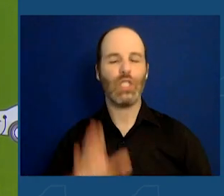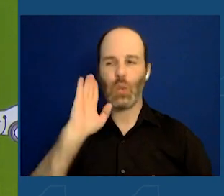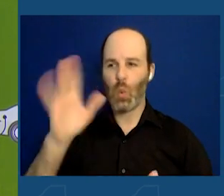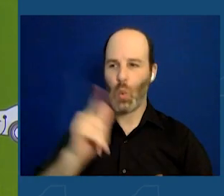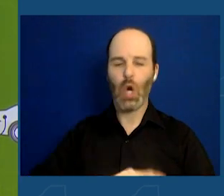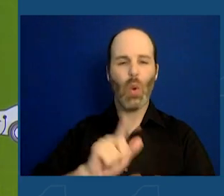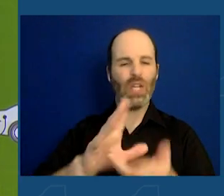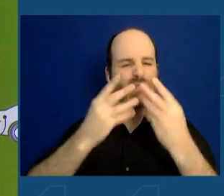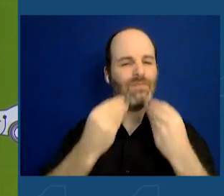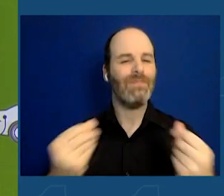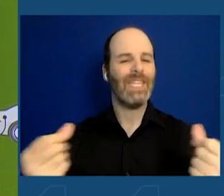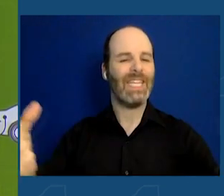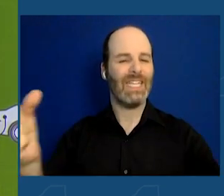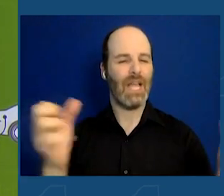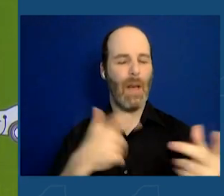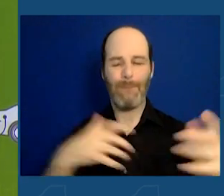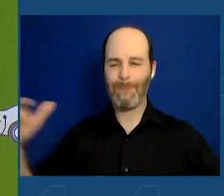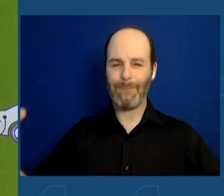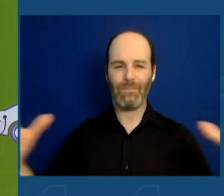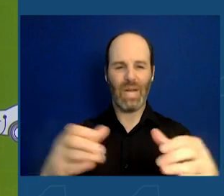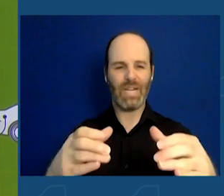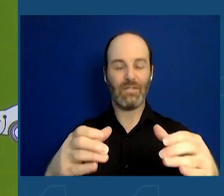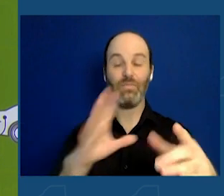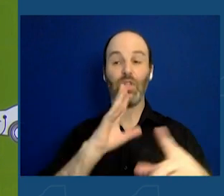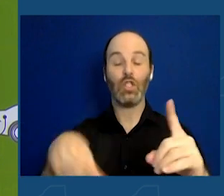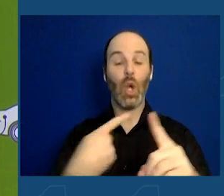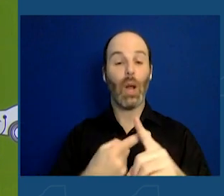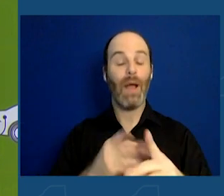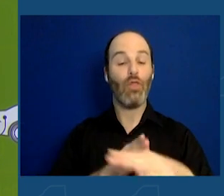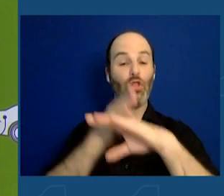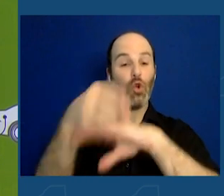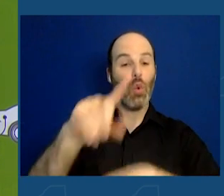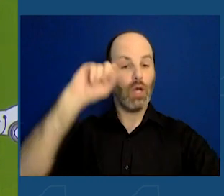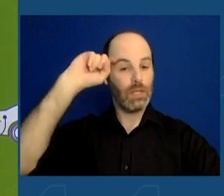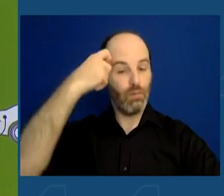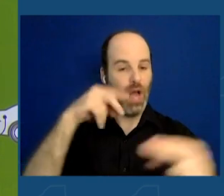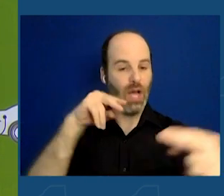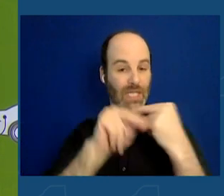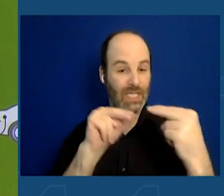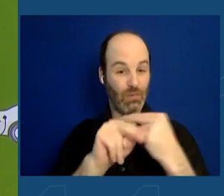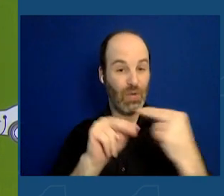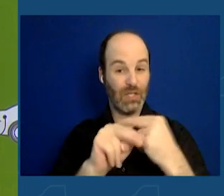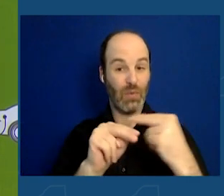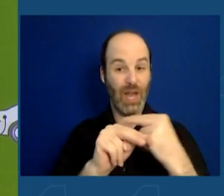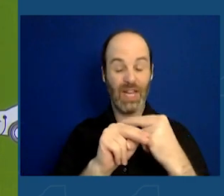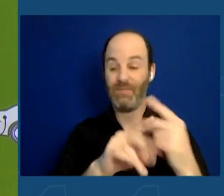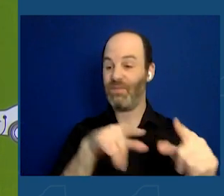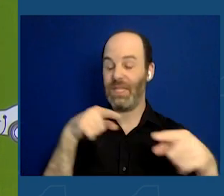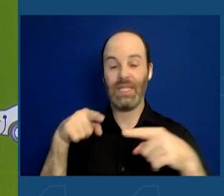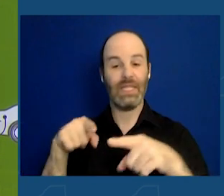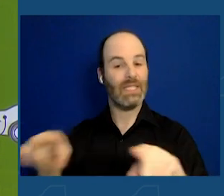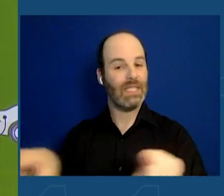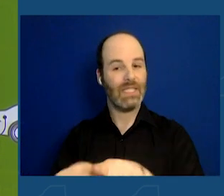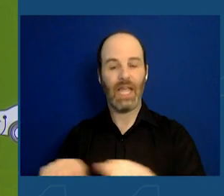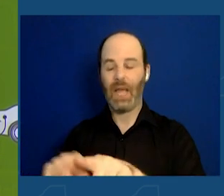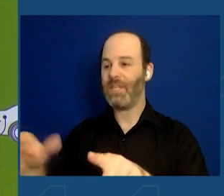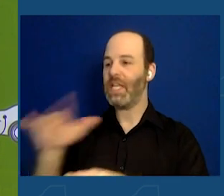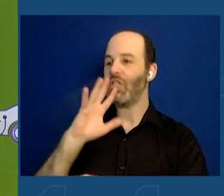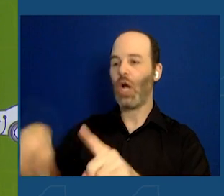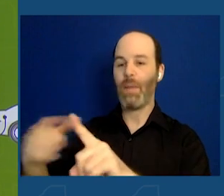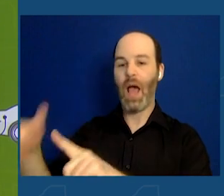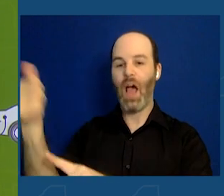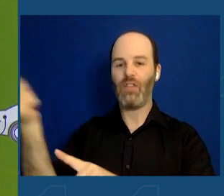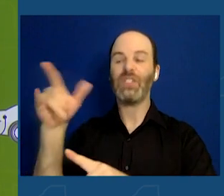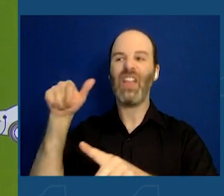So I talk about the Cross Bronx Expressway in the same breath as I do other places, say, this is what we're going to do, and it